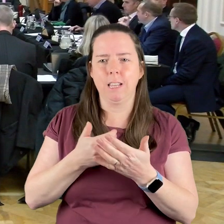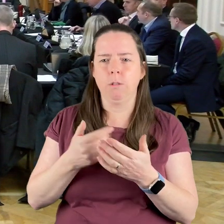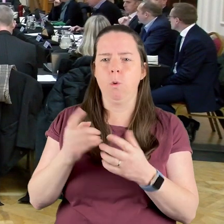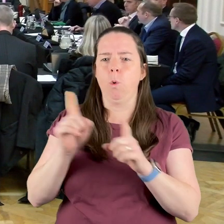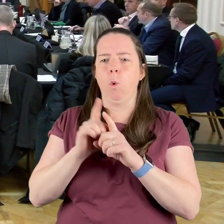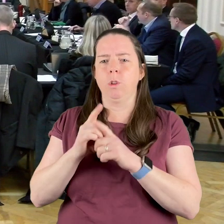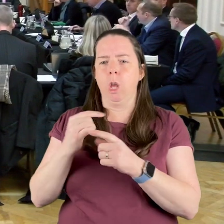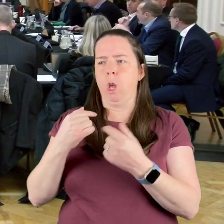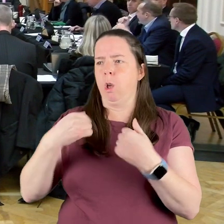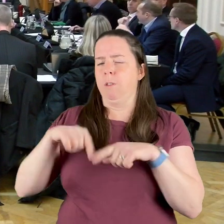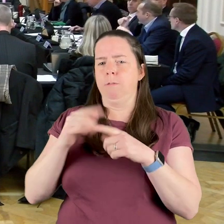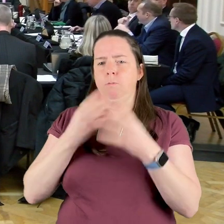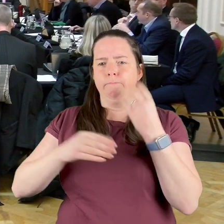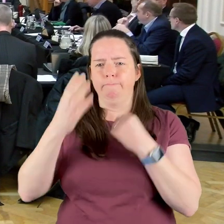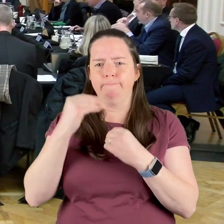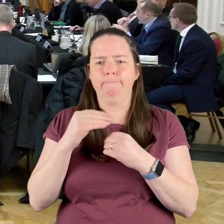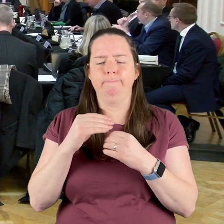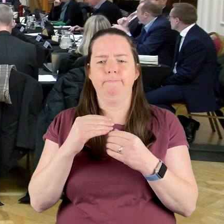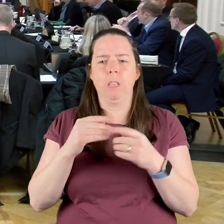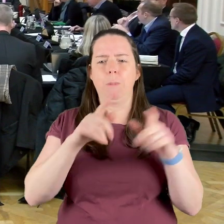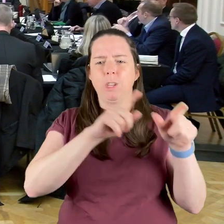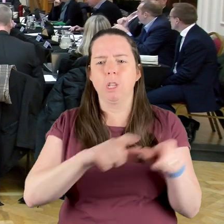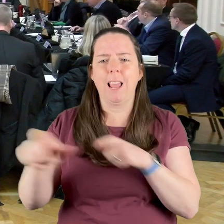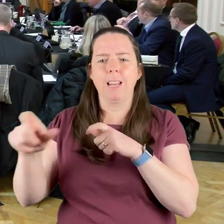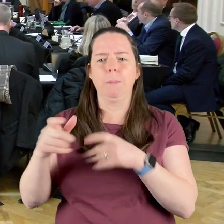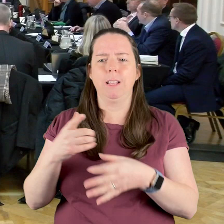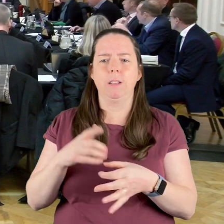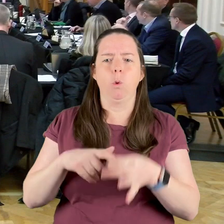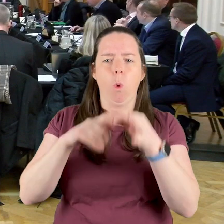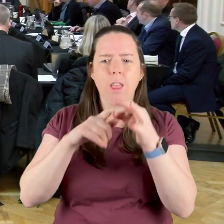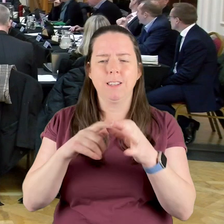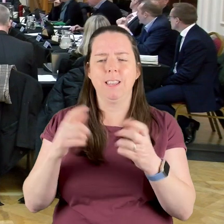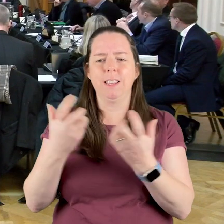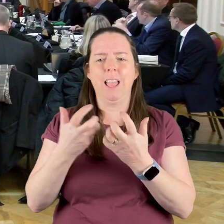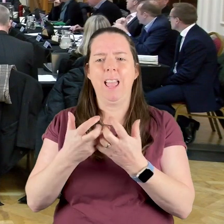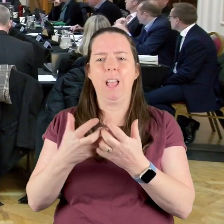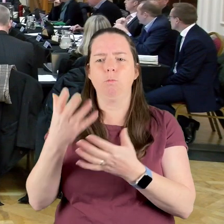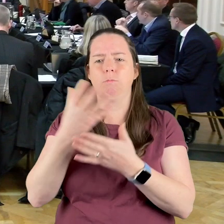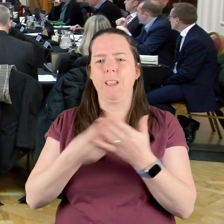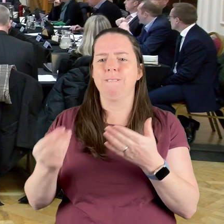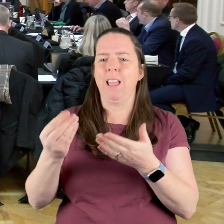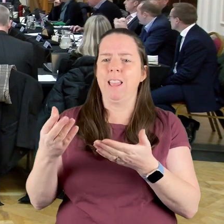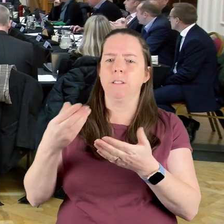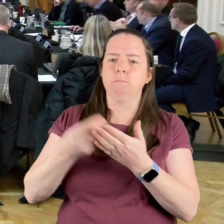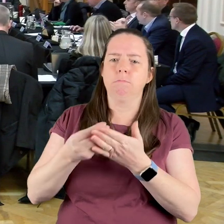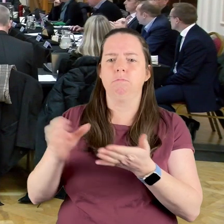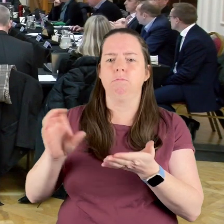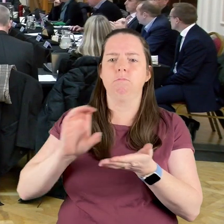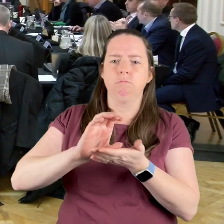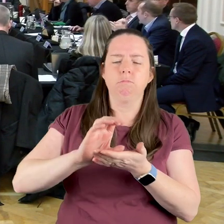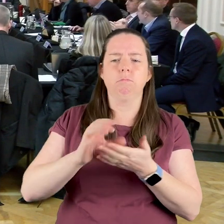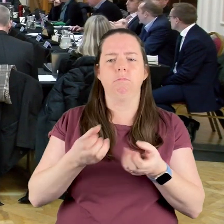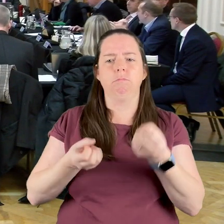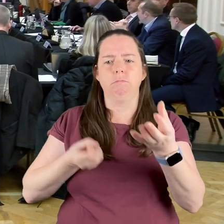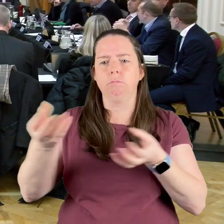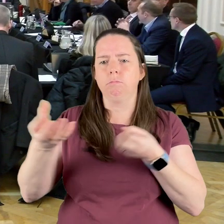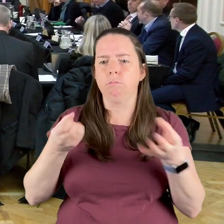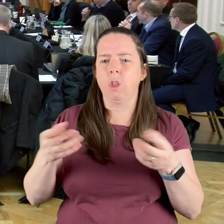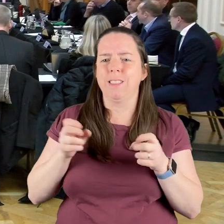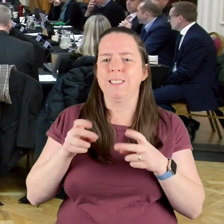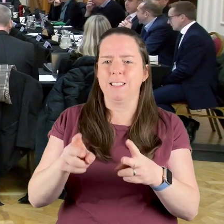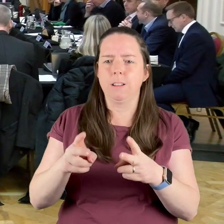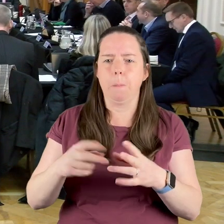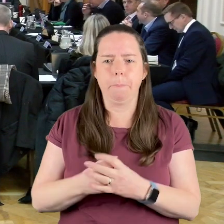around patient safety and for them to inform our thinking about sustainability, about quality, about how we invest and